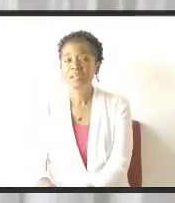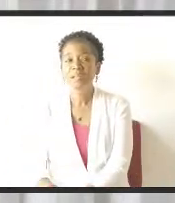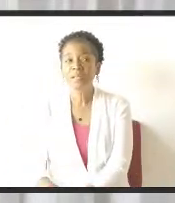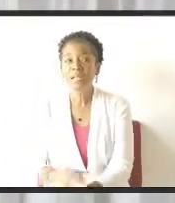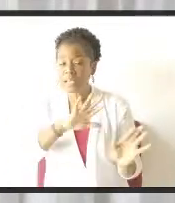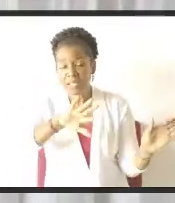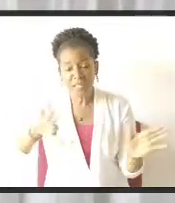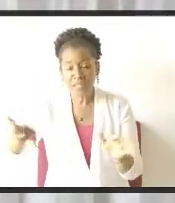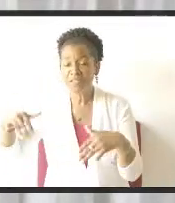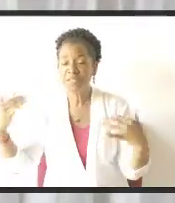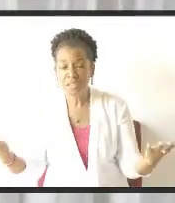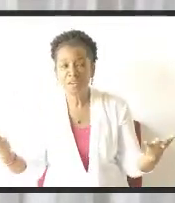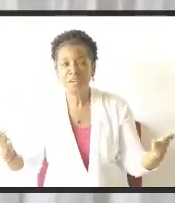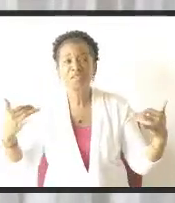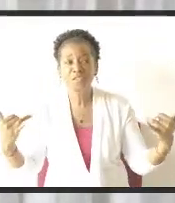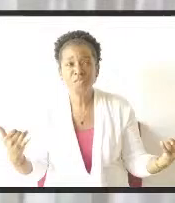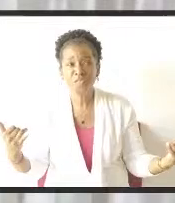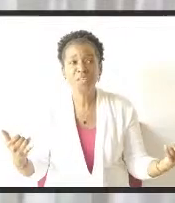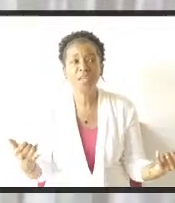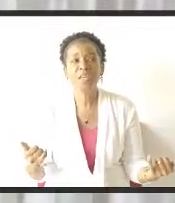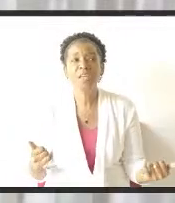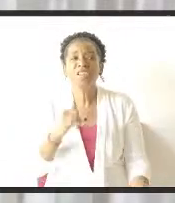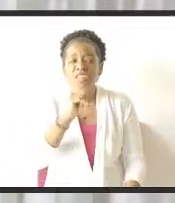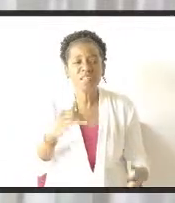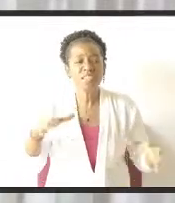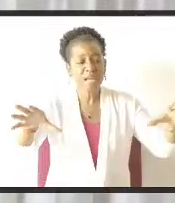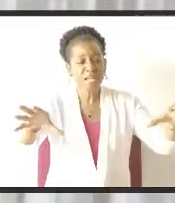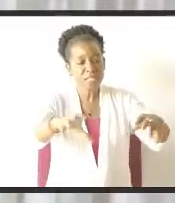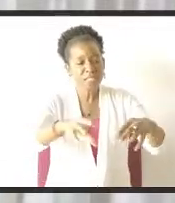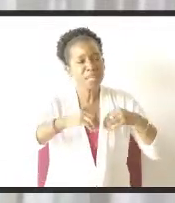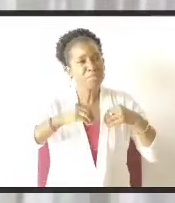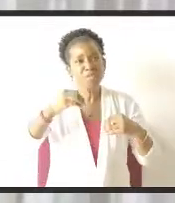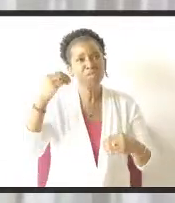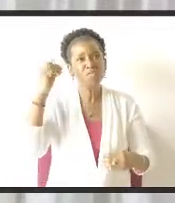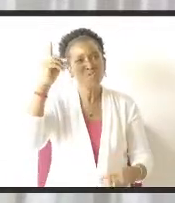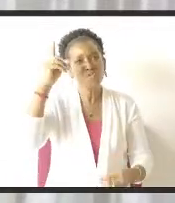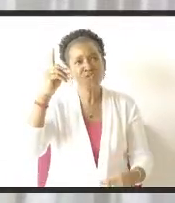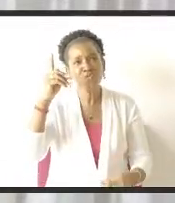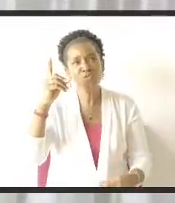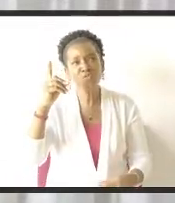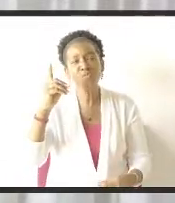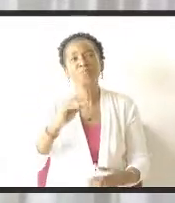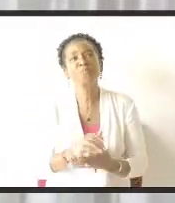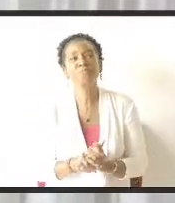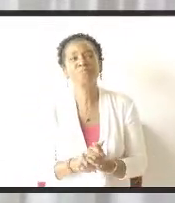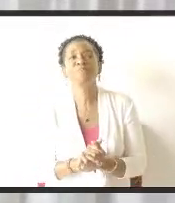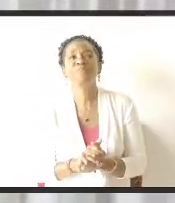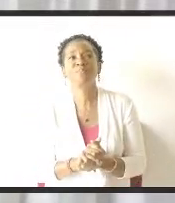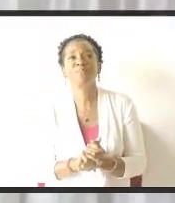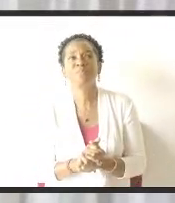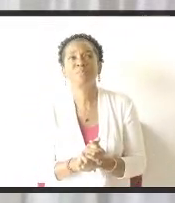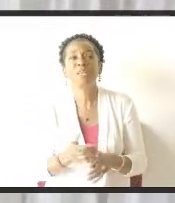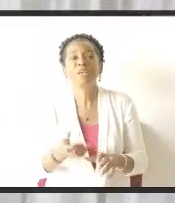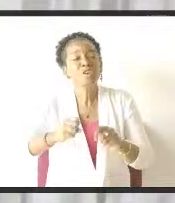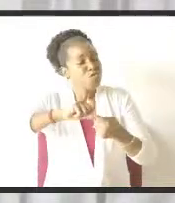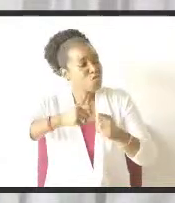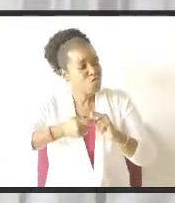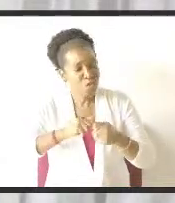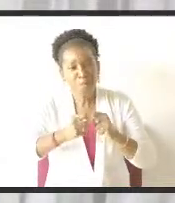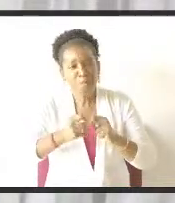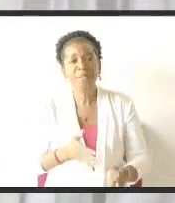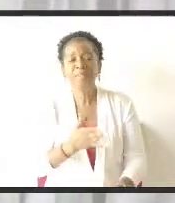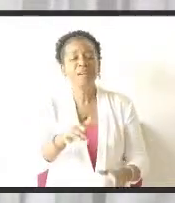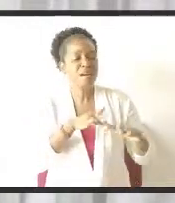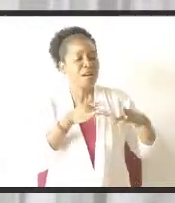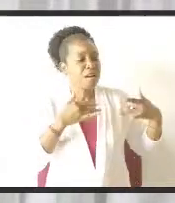I pray that you challenge them. I pray that you give them no comfort, O God, and they'll come until they come to know you and accept you as Lord